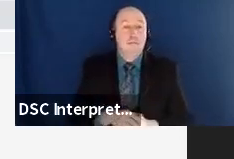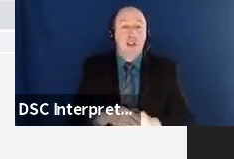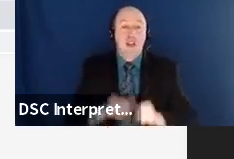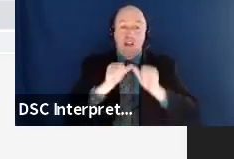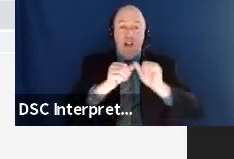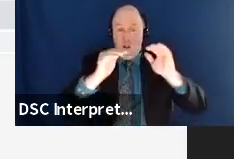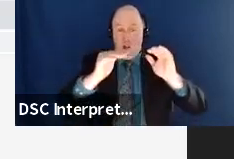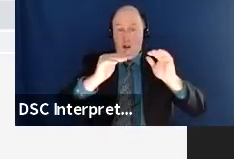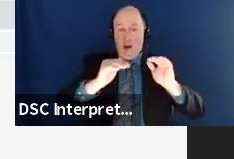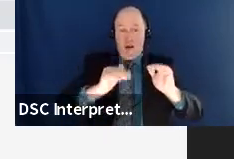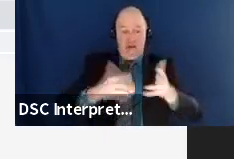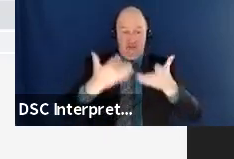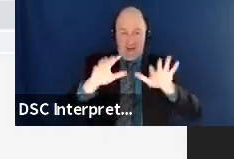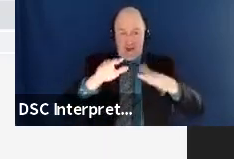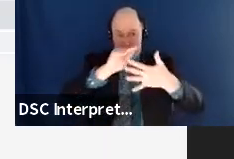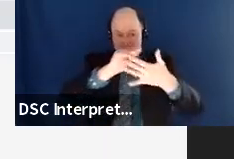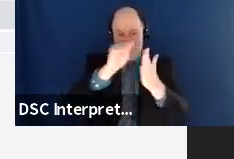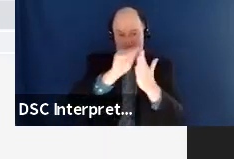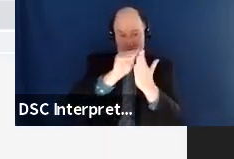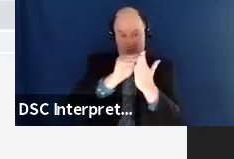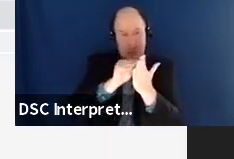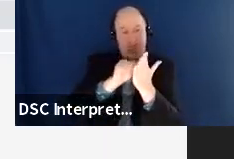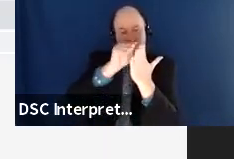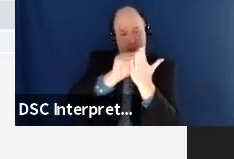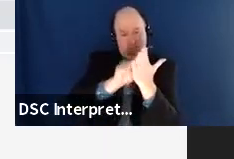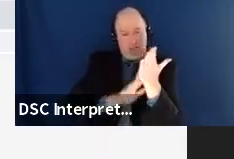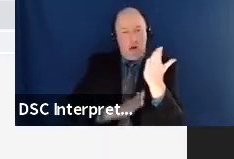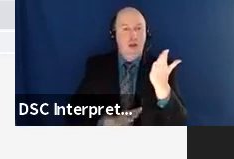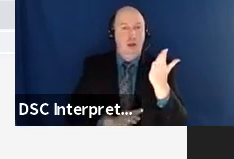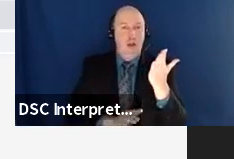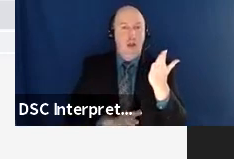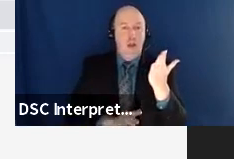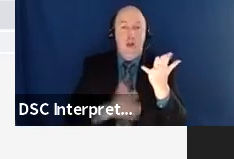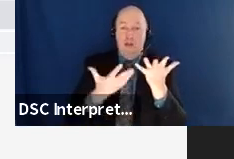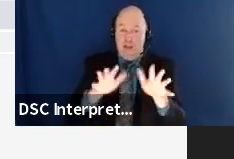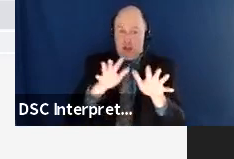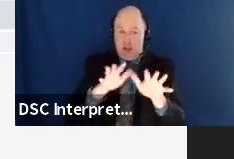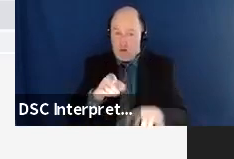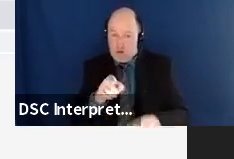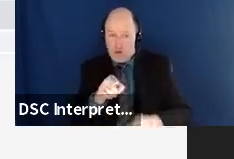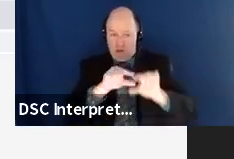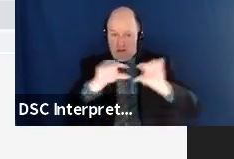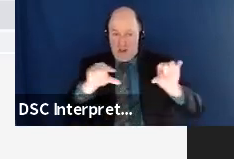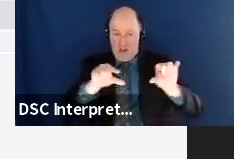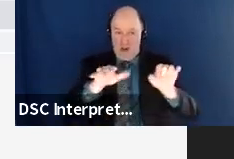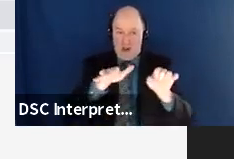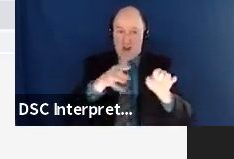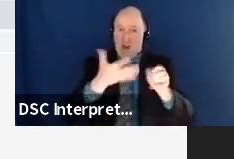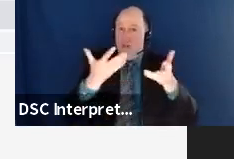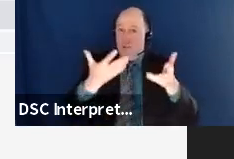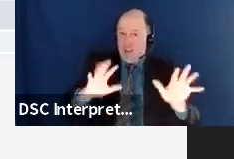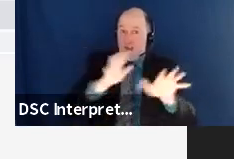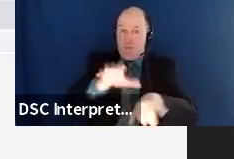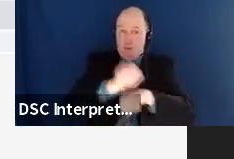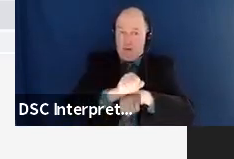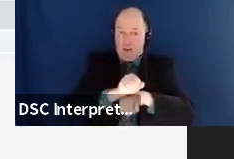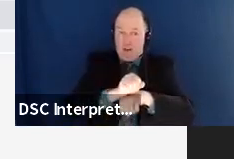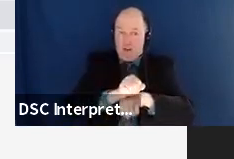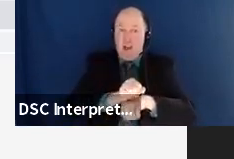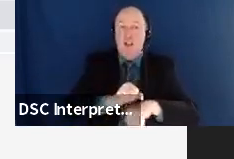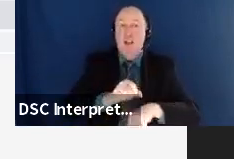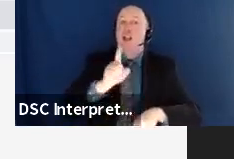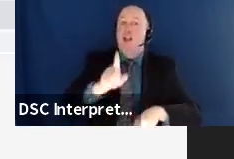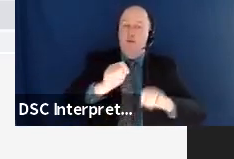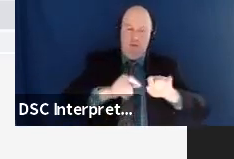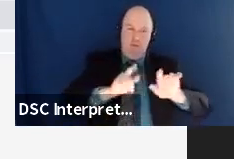and finish up all of the information, you complete your appointment, and then it will pop up and